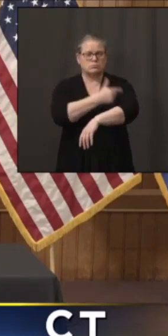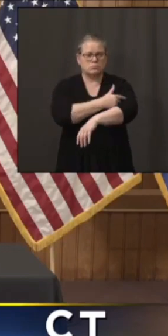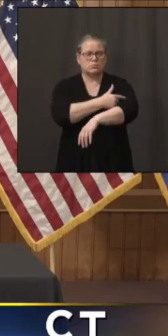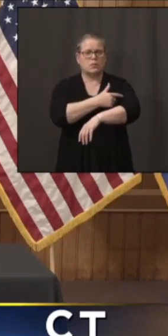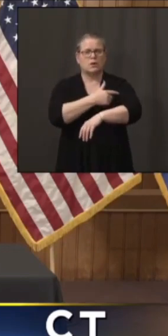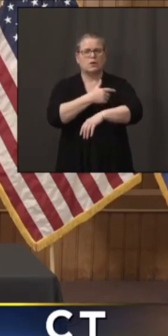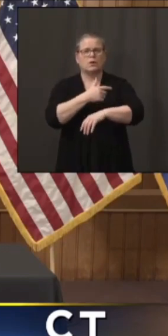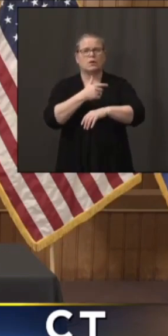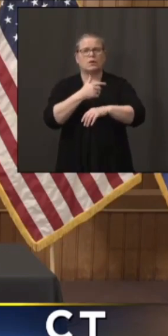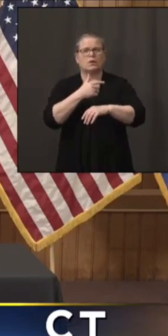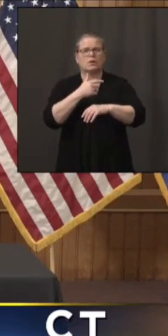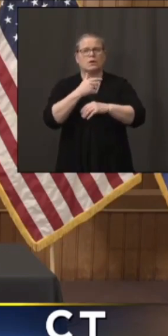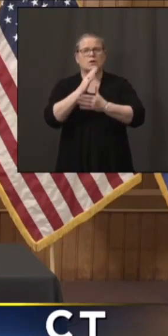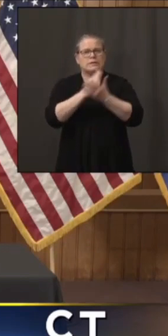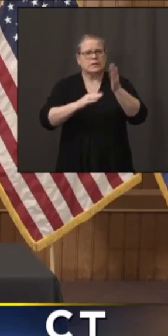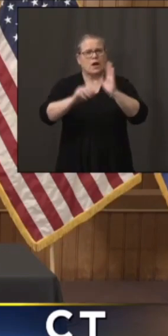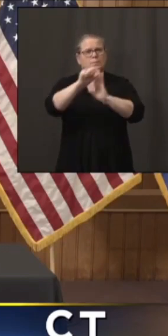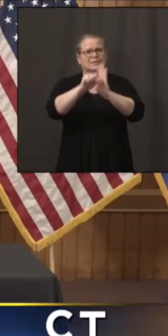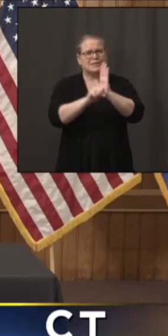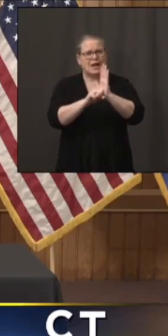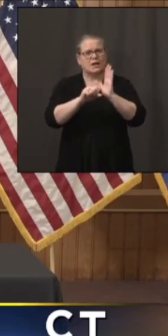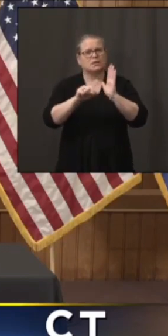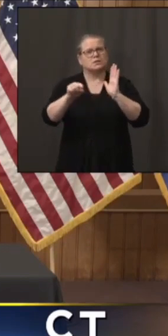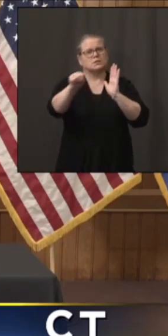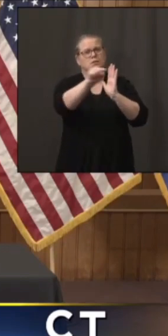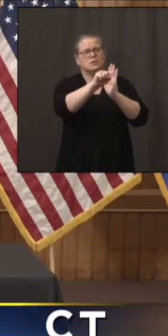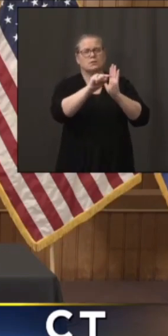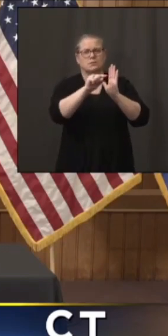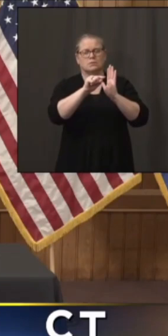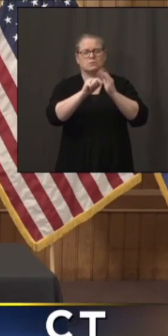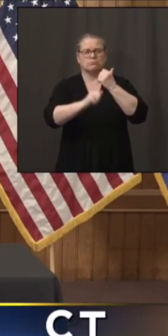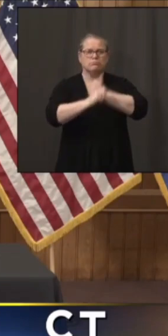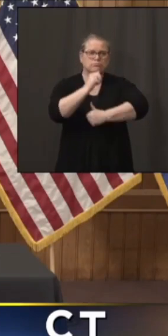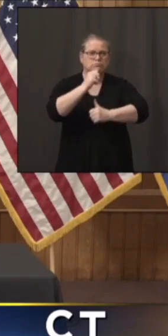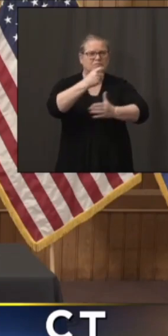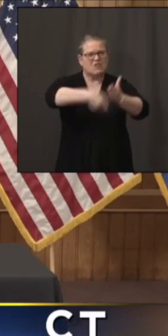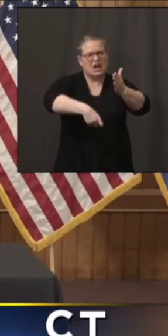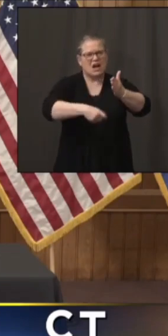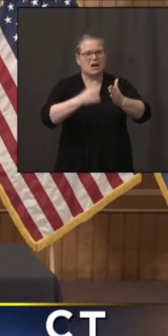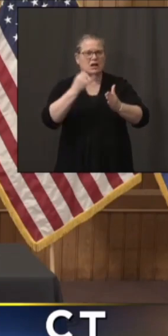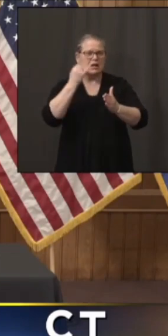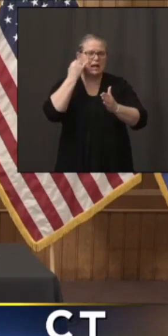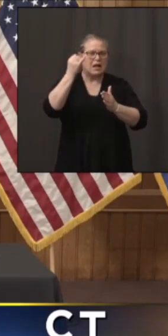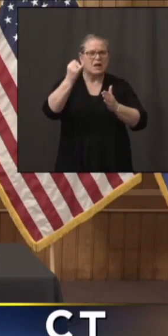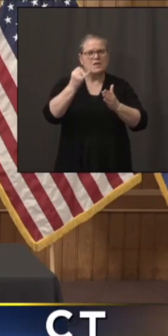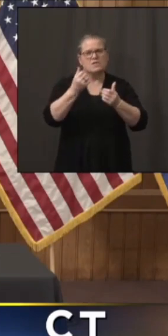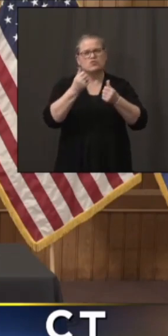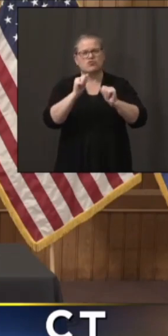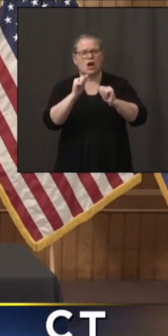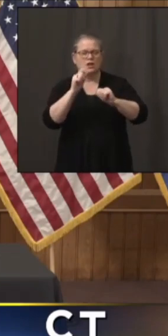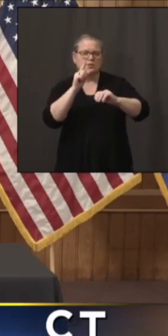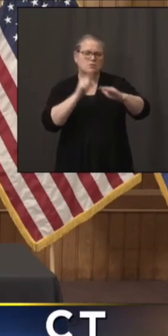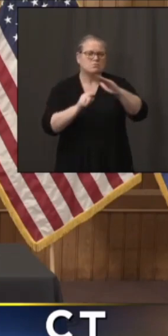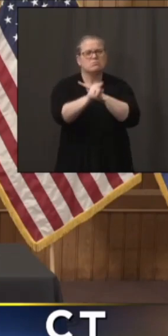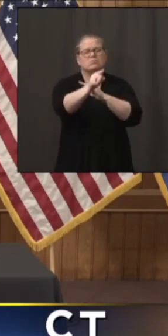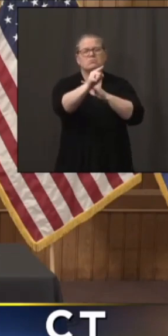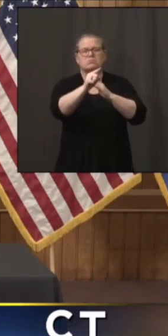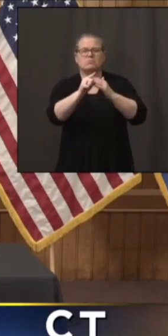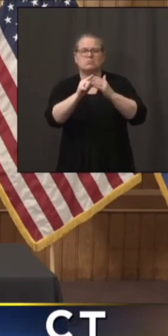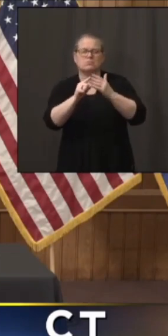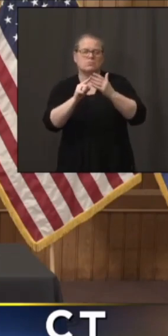saying if you violate a single priority group, bad things will happen to you. And Governor, your approach has seemed to be a little bit